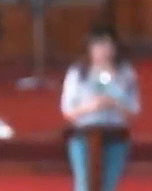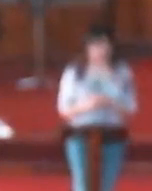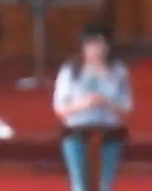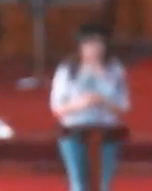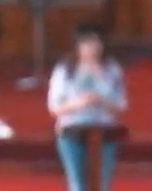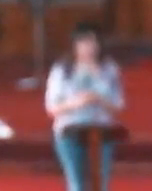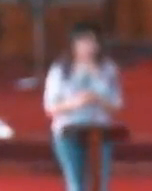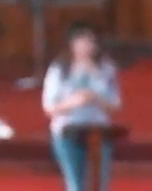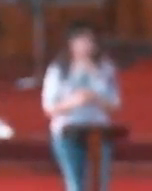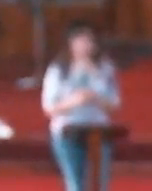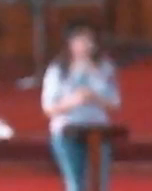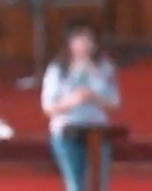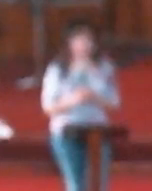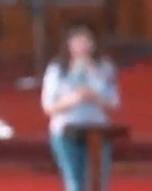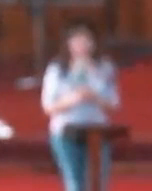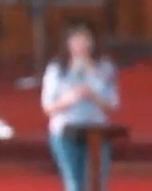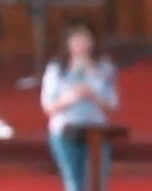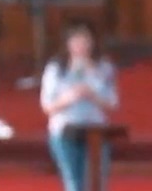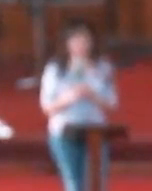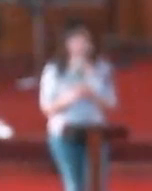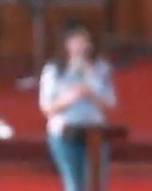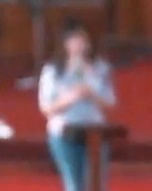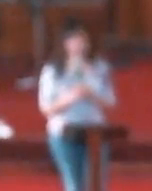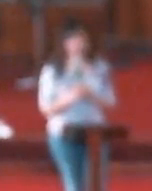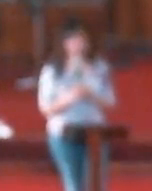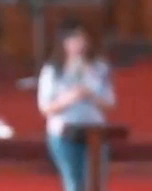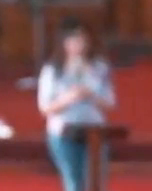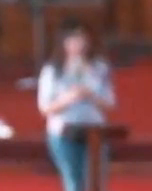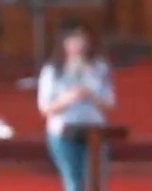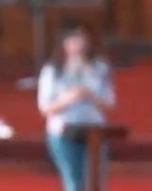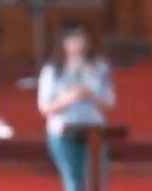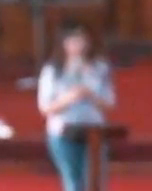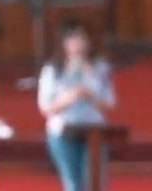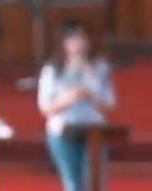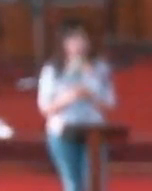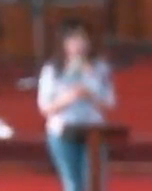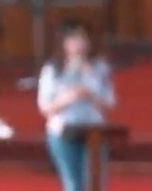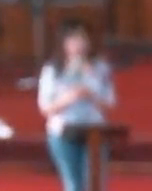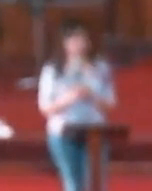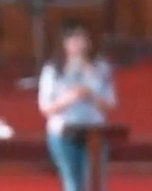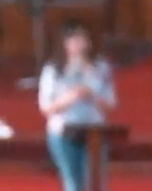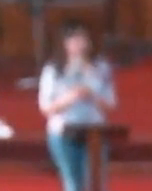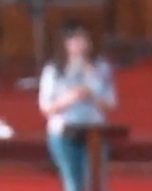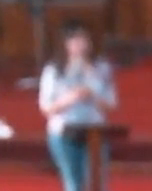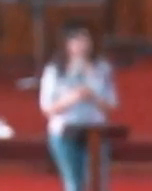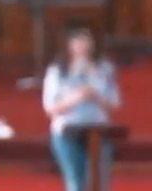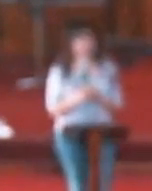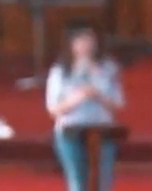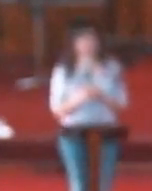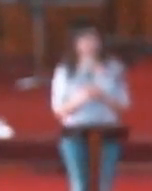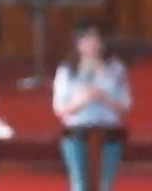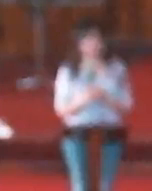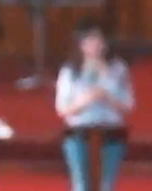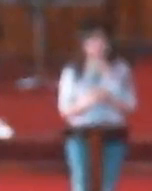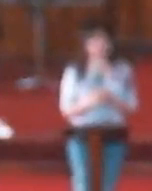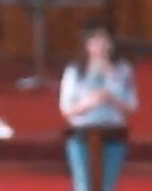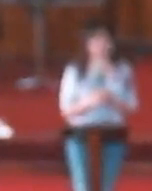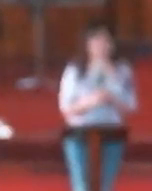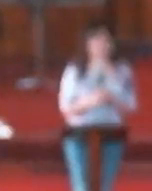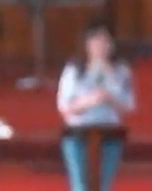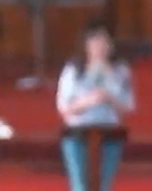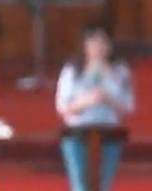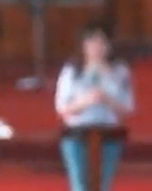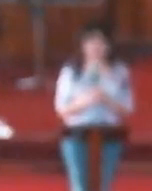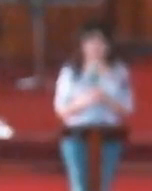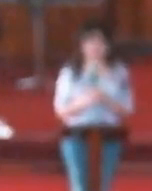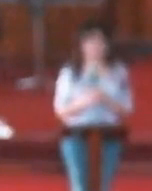tongue. Pero eso es lo único que dice. But that's all it says. No dice, ay, tienes que profetizar vida y a los muertos y tienes que dejar de decretar